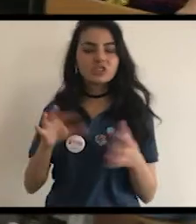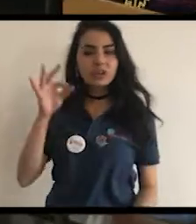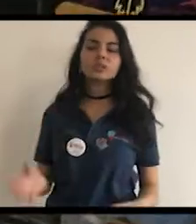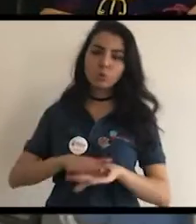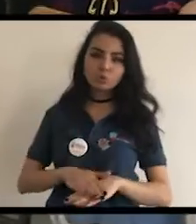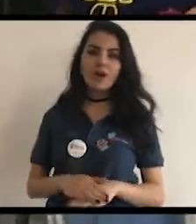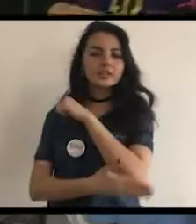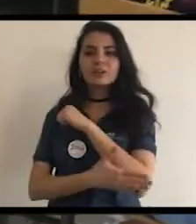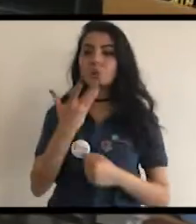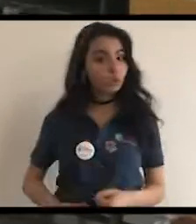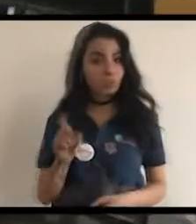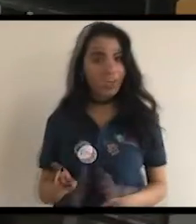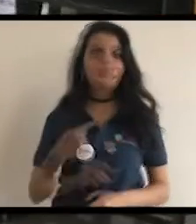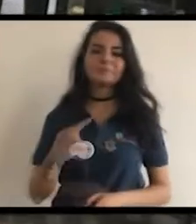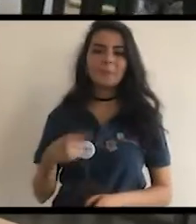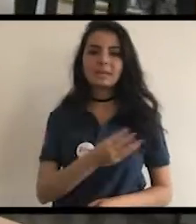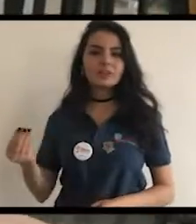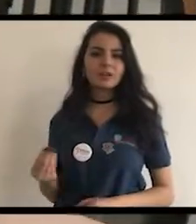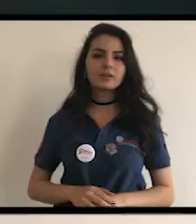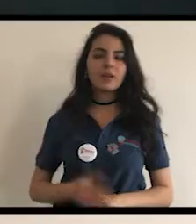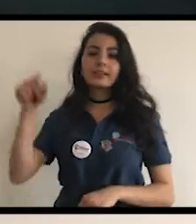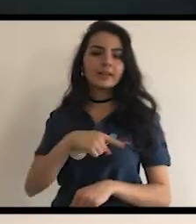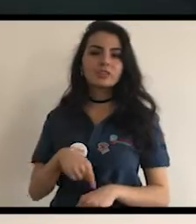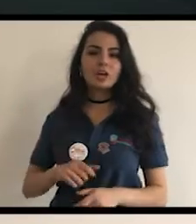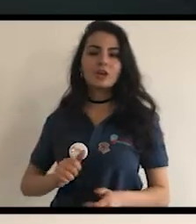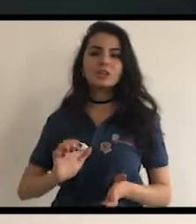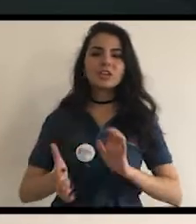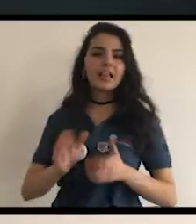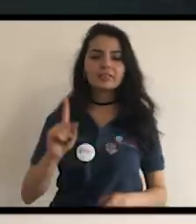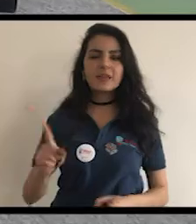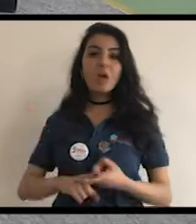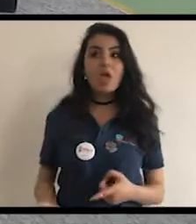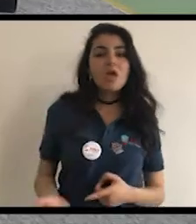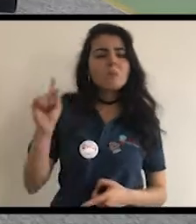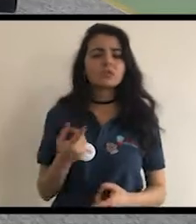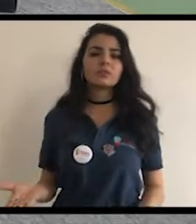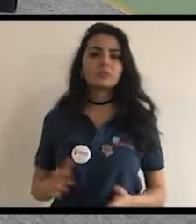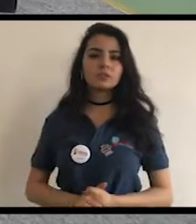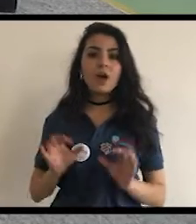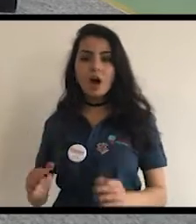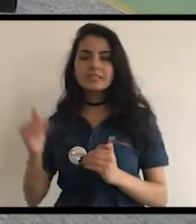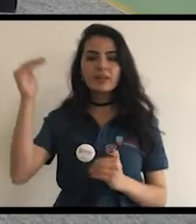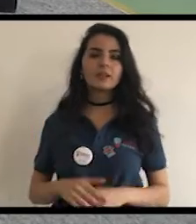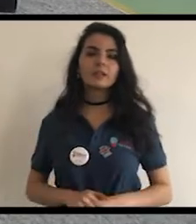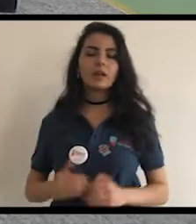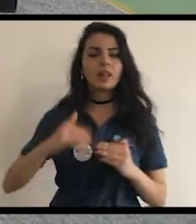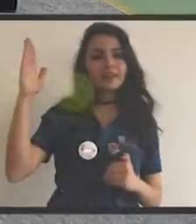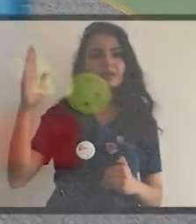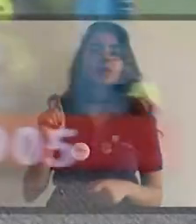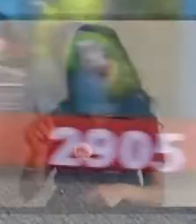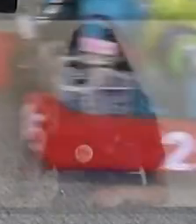gracious professionalists and collaborators in society, shaped thousands of futures, and led every level since